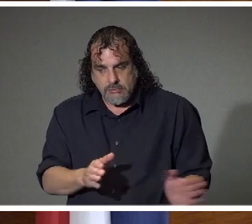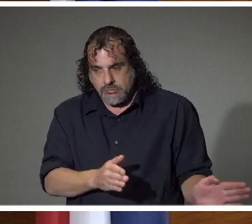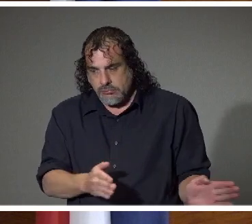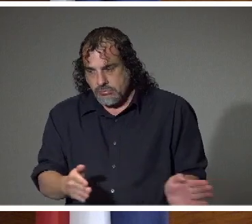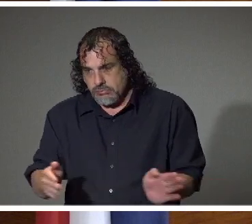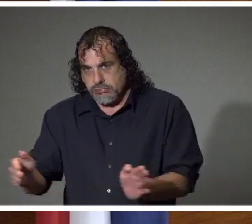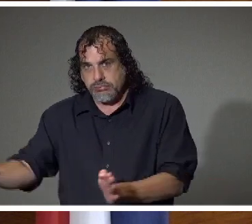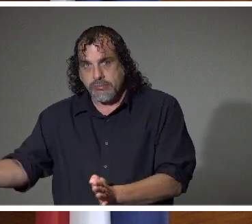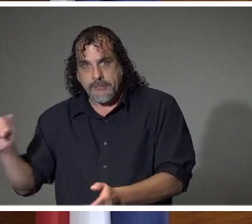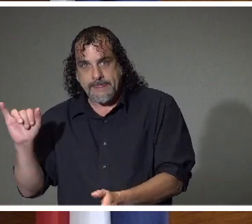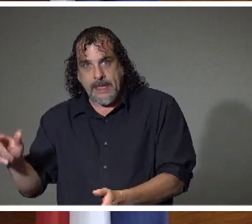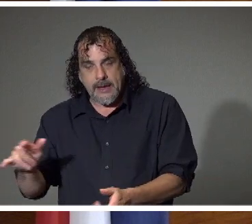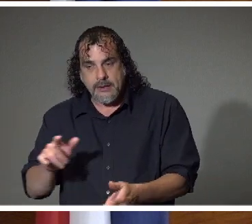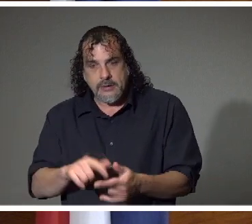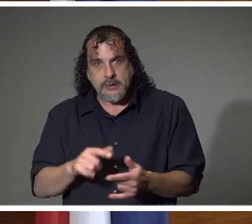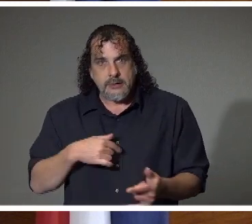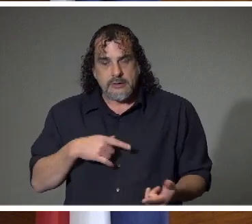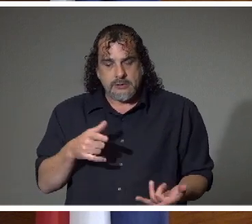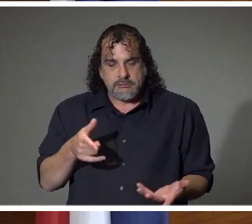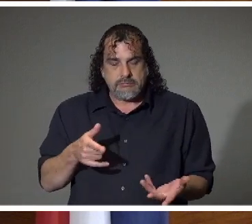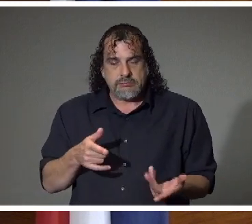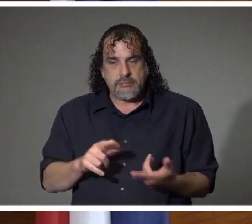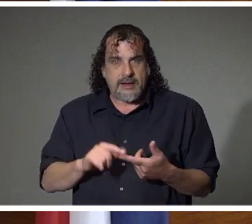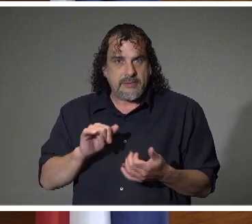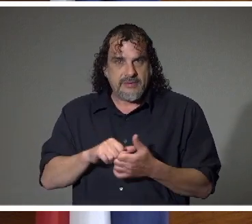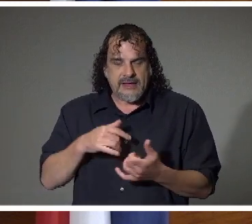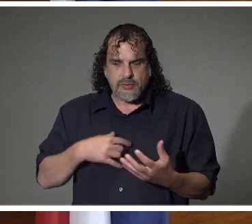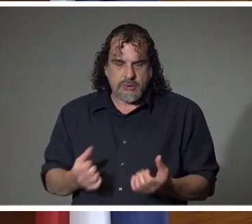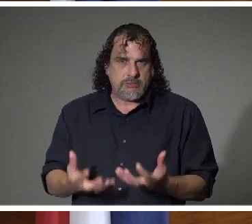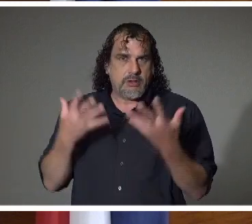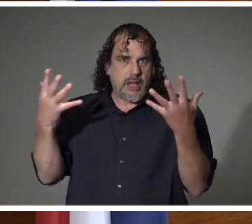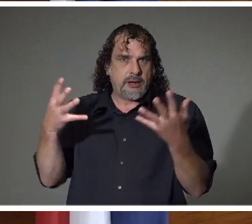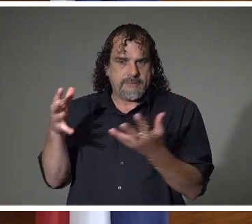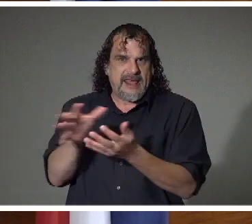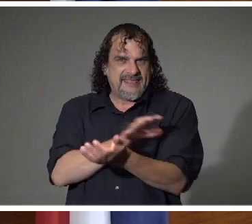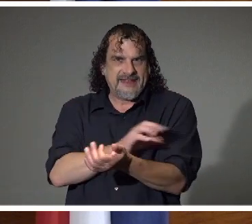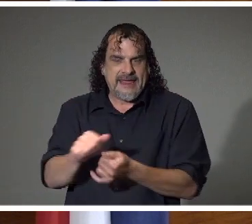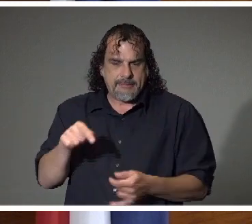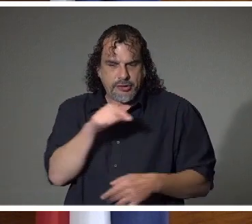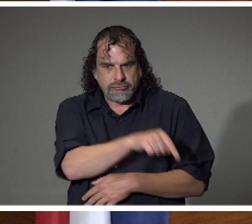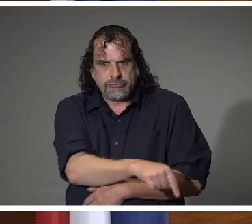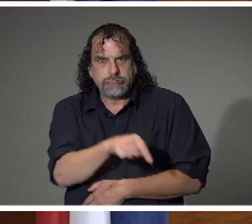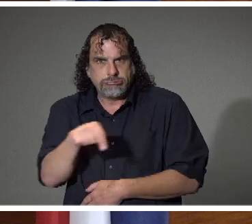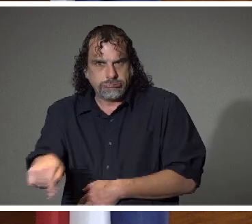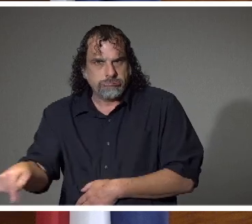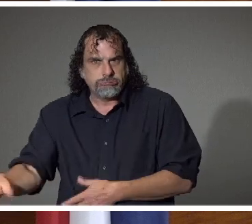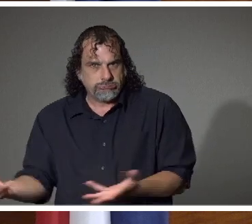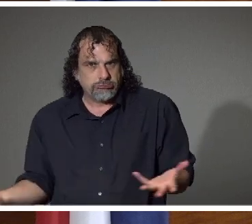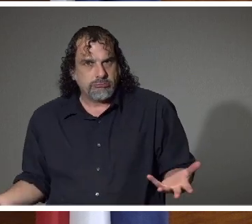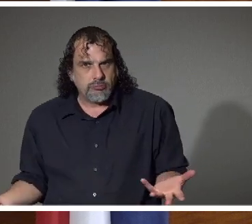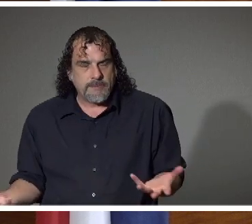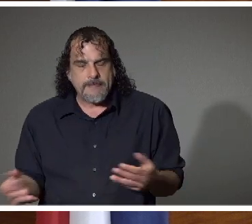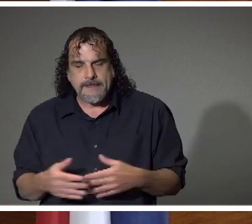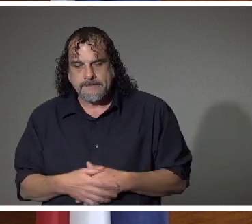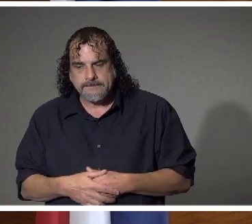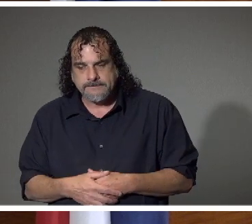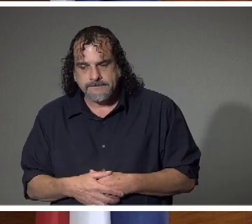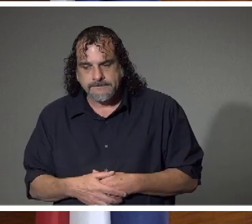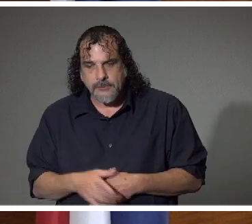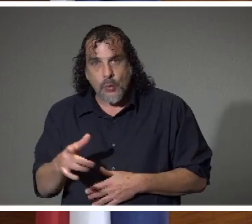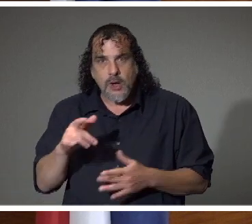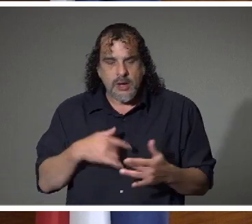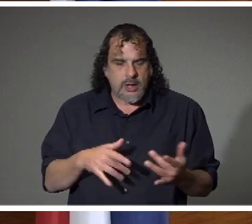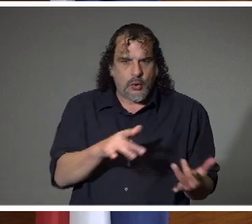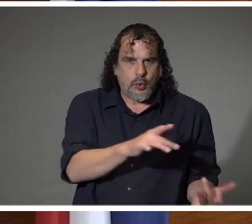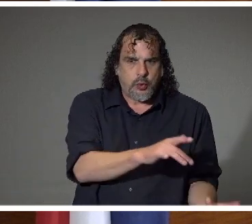after Soso in Jones County, but that's where a large percentage of the damage was done, one of which stayed on the